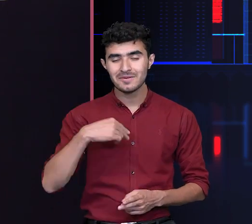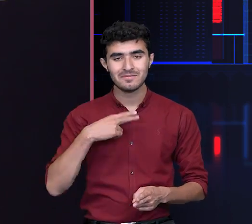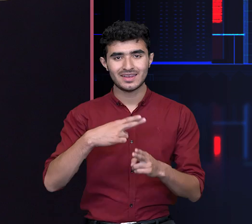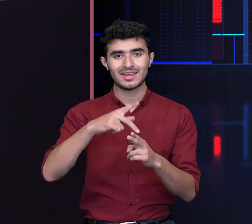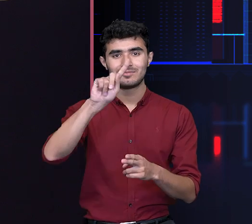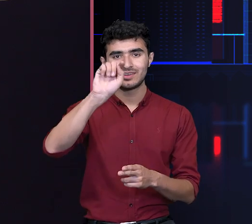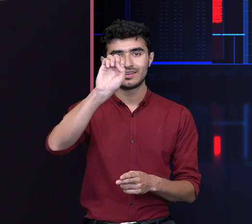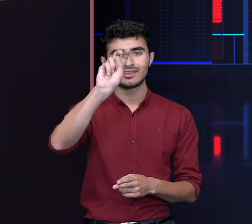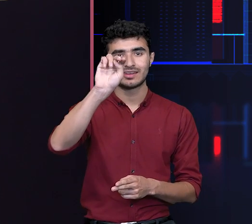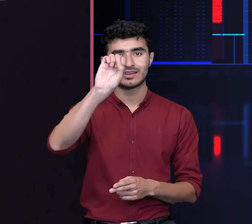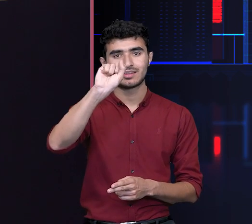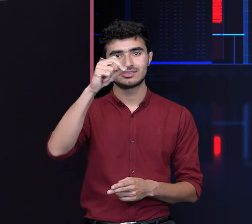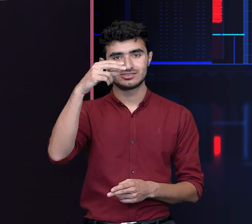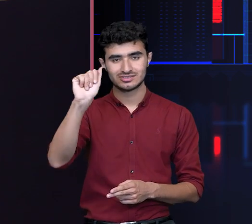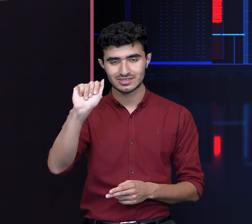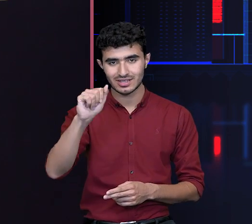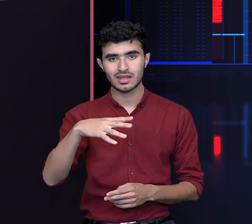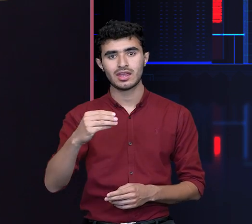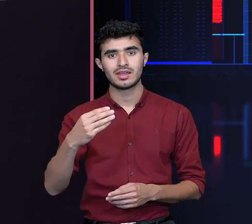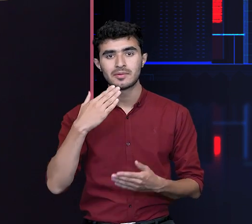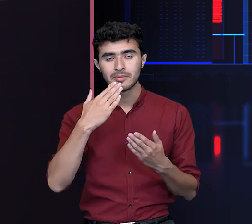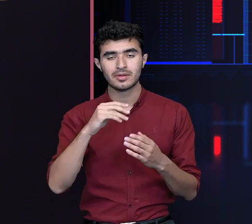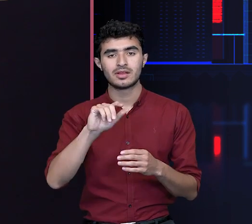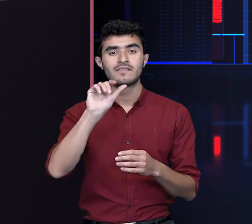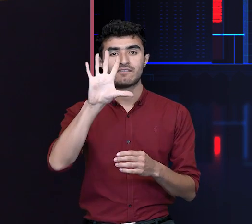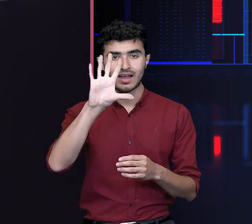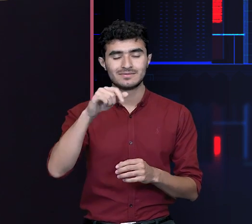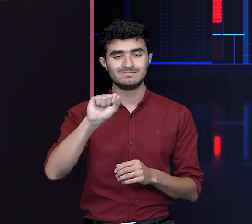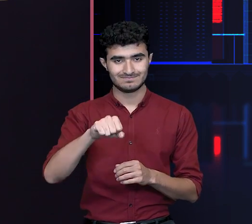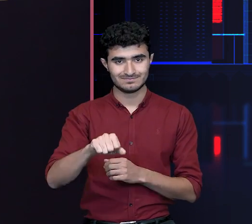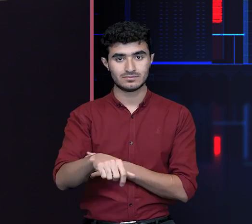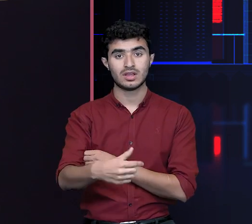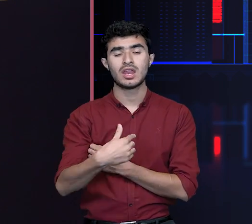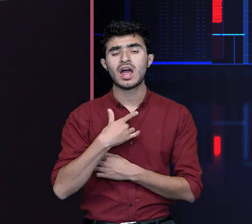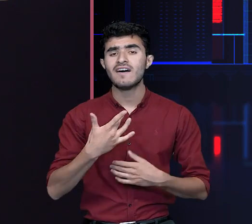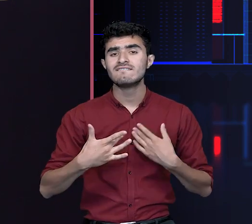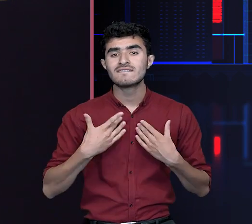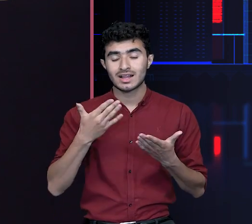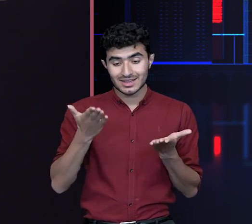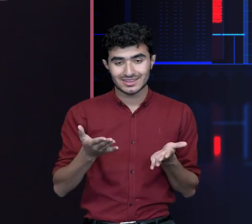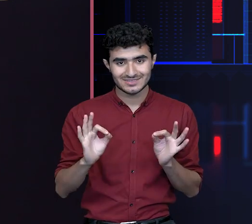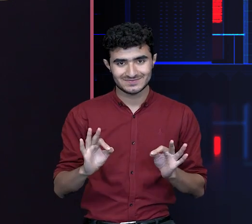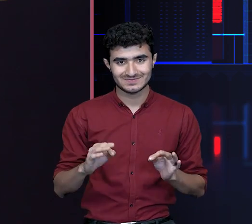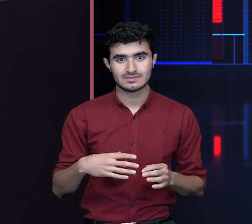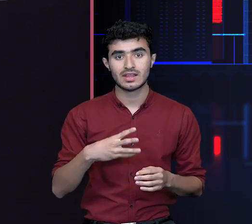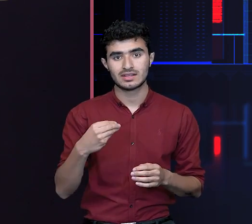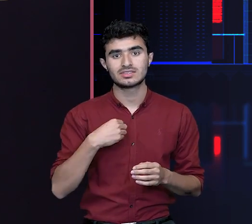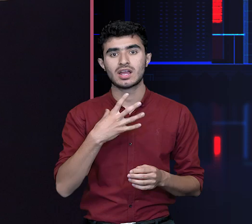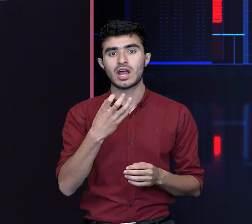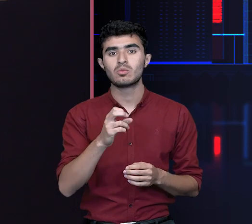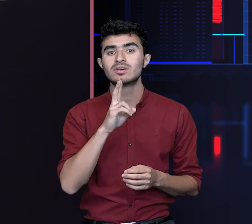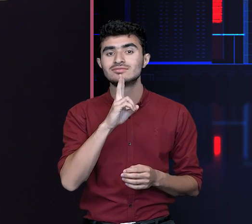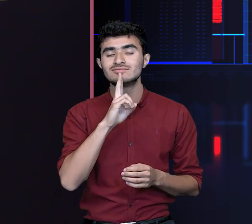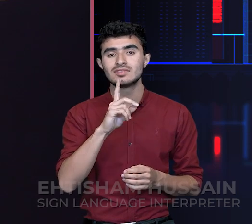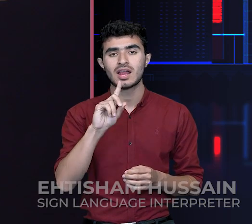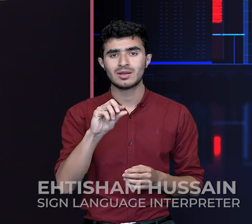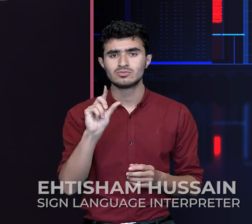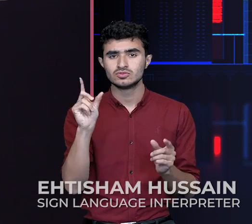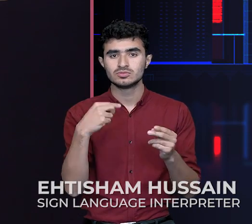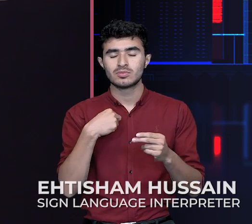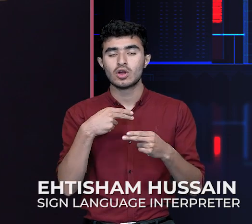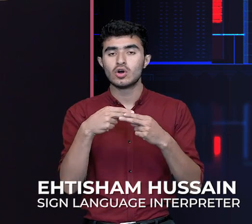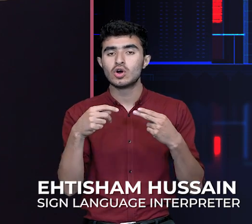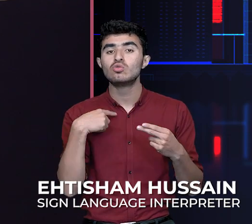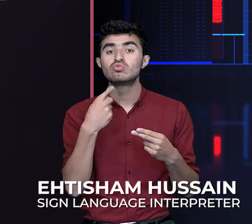Hello, my name is Taneesha Omer and I'm studying grade 5 Blue, and I'm very delighted to be here, and today I would like to share a